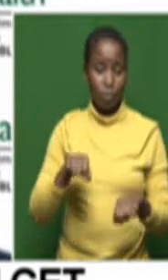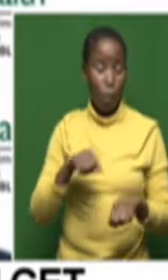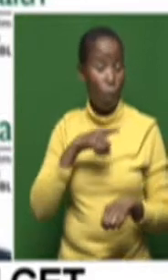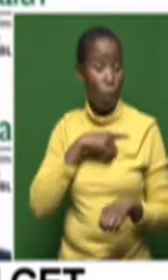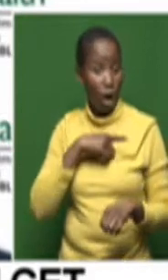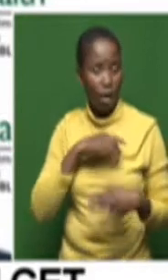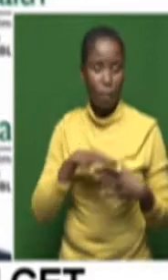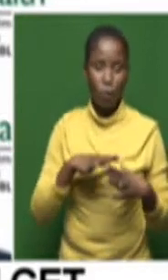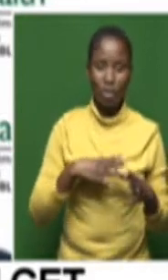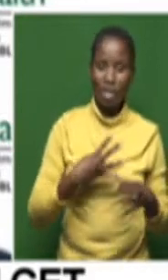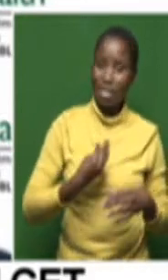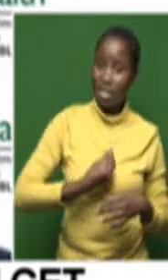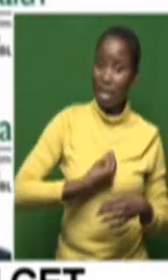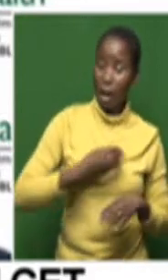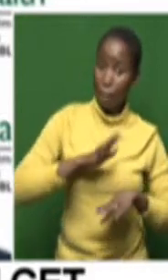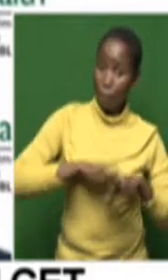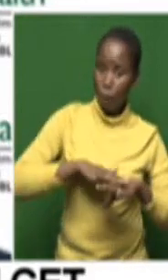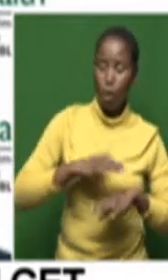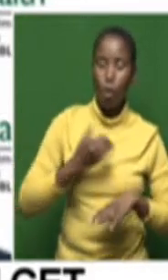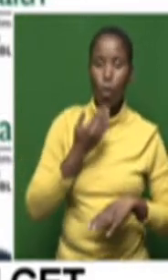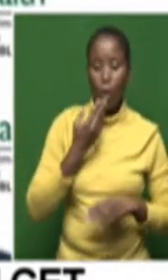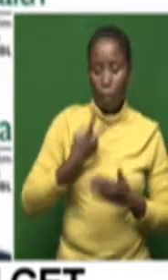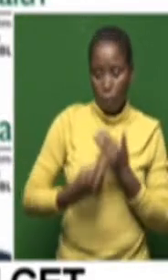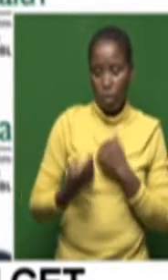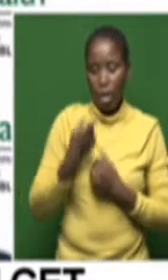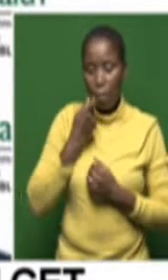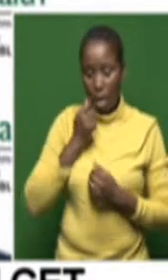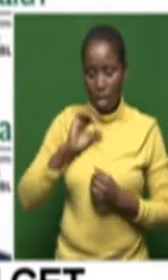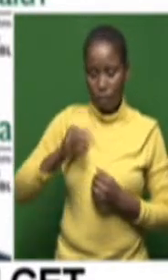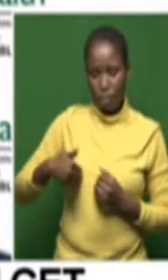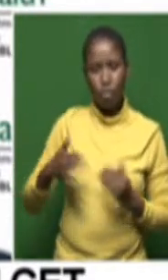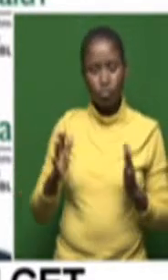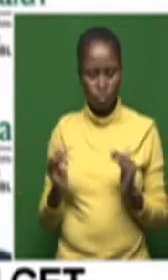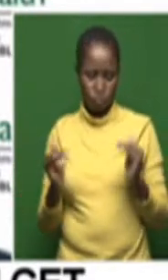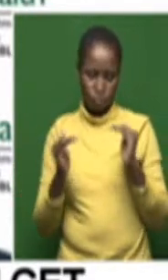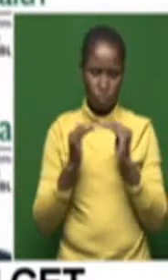people, both male and female, are coming forward to vaccinate.